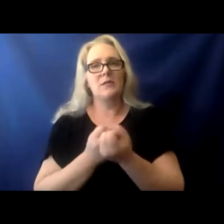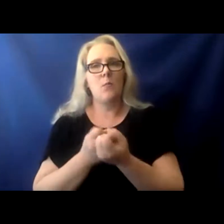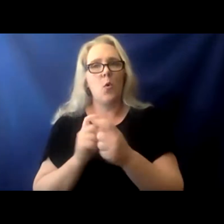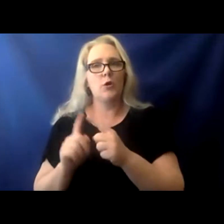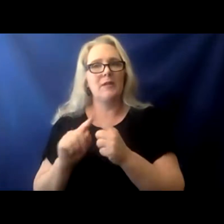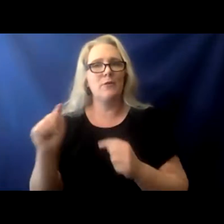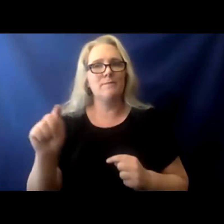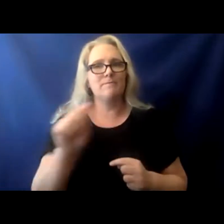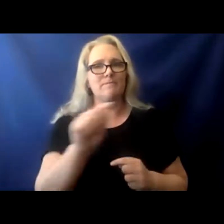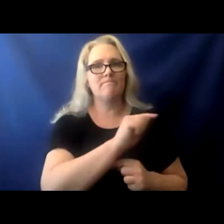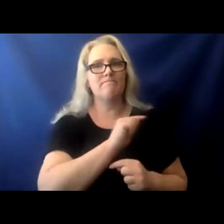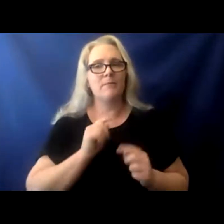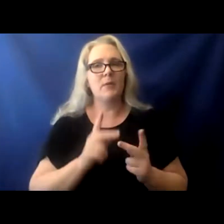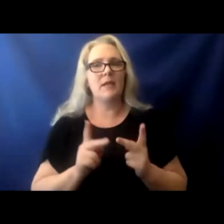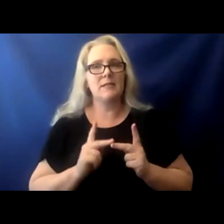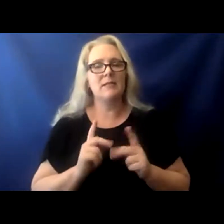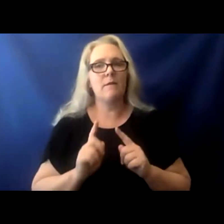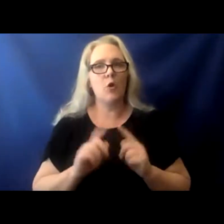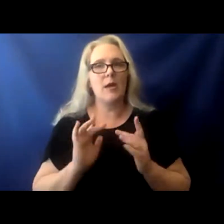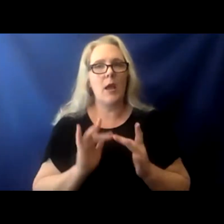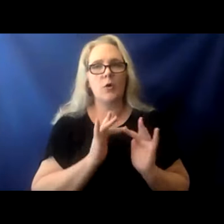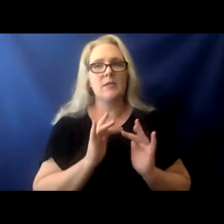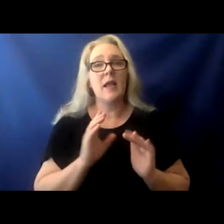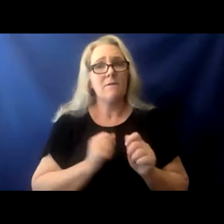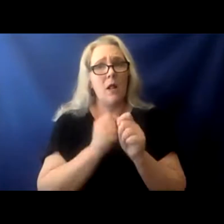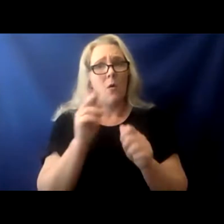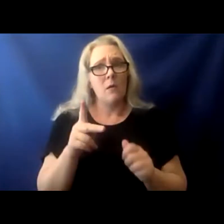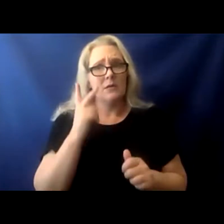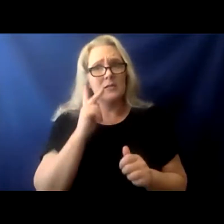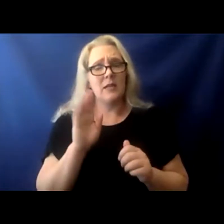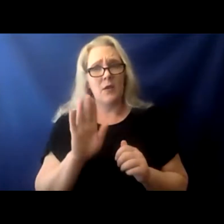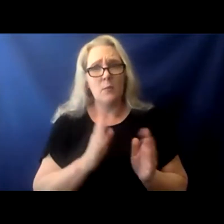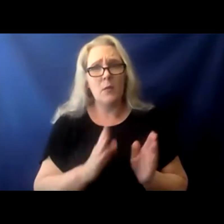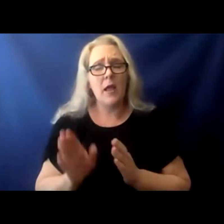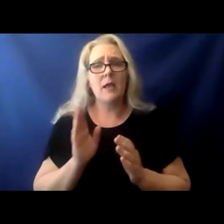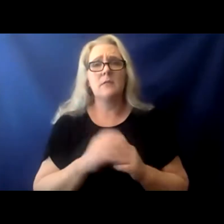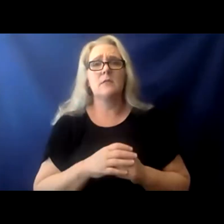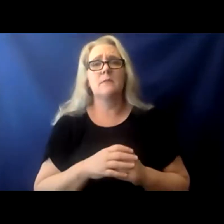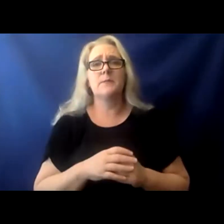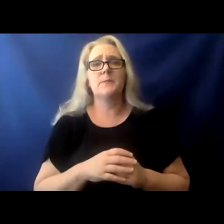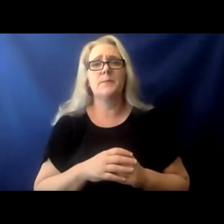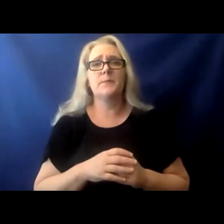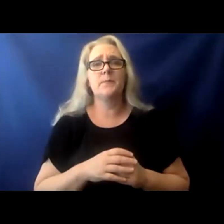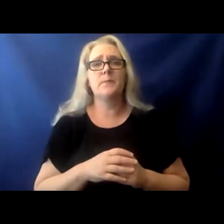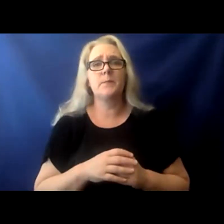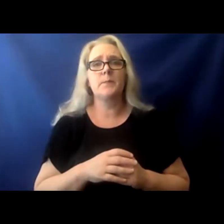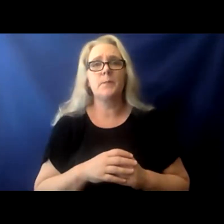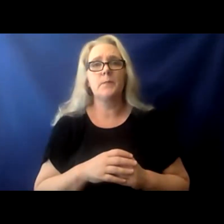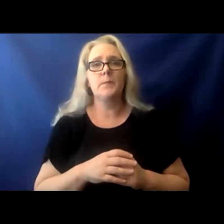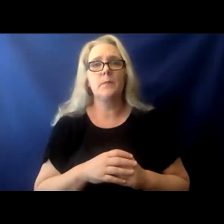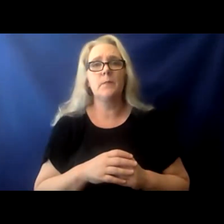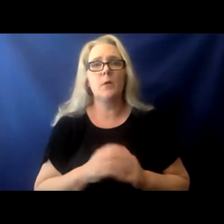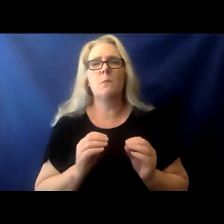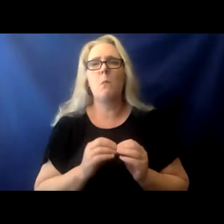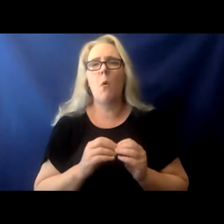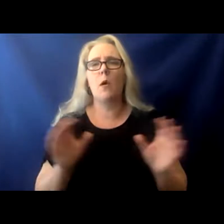follow up so that a year from now we see plans or deeper plans or broader plans. So we have some more building the team. I mean, the